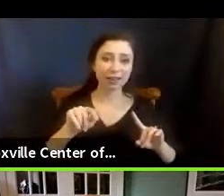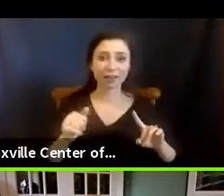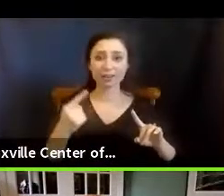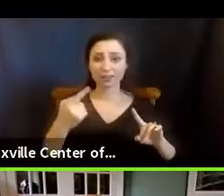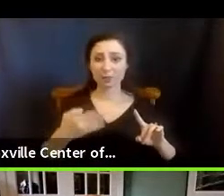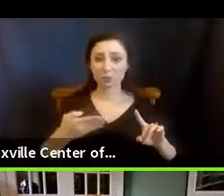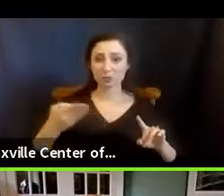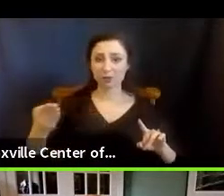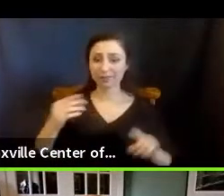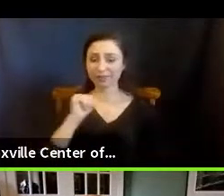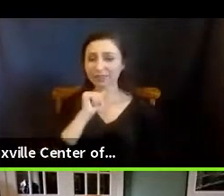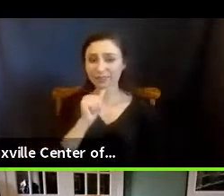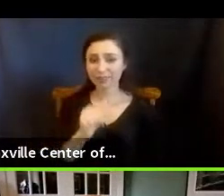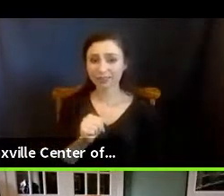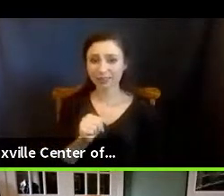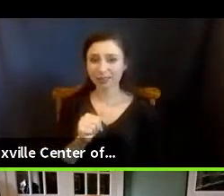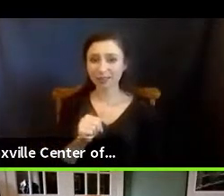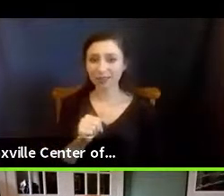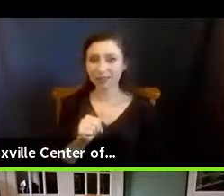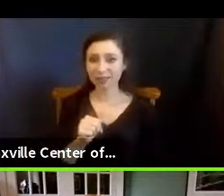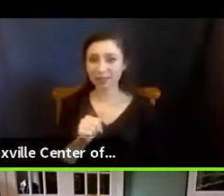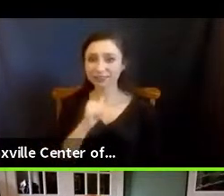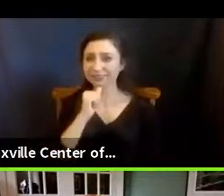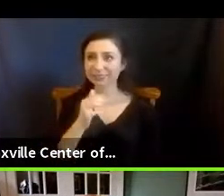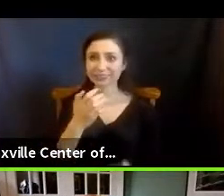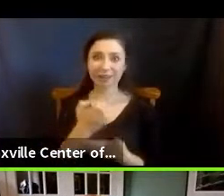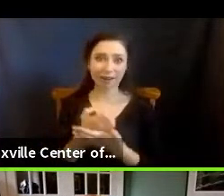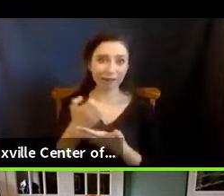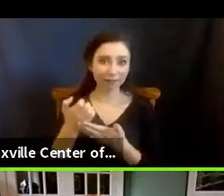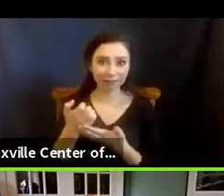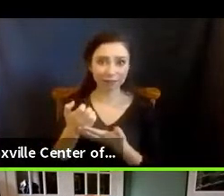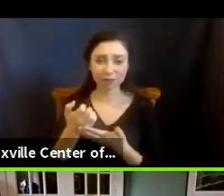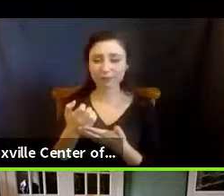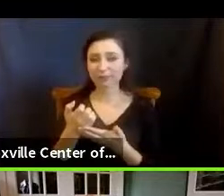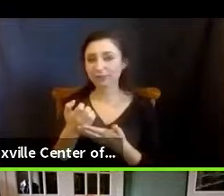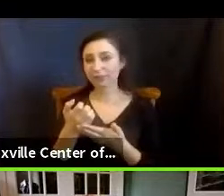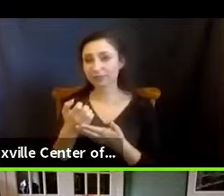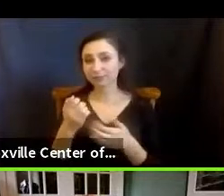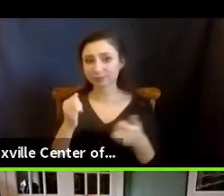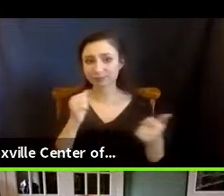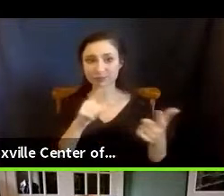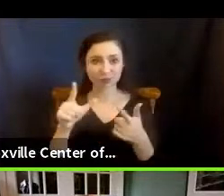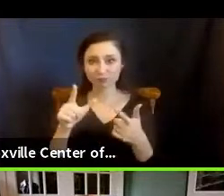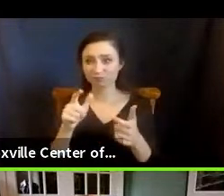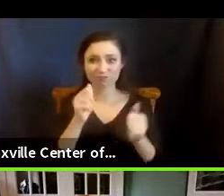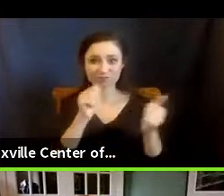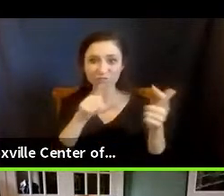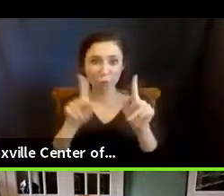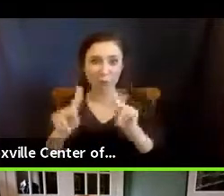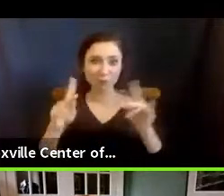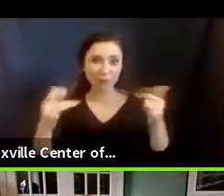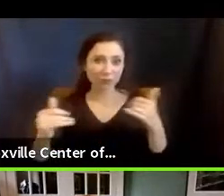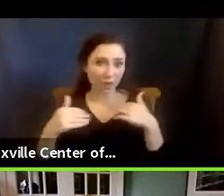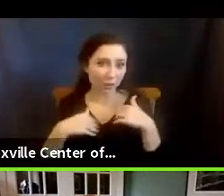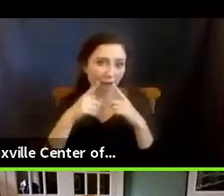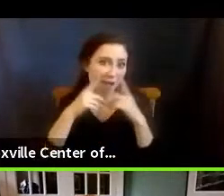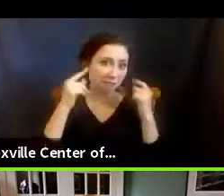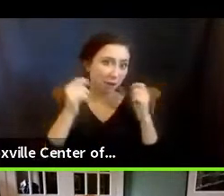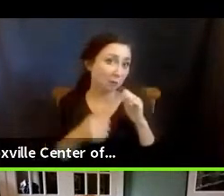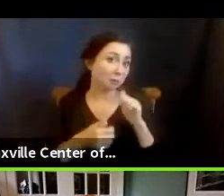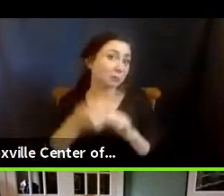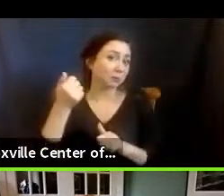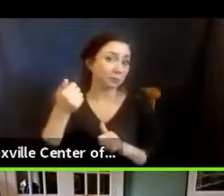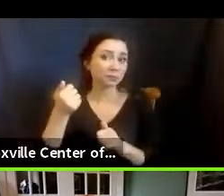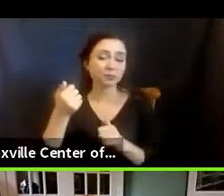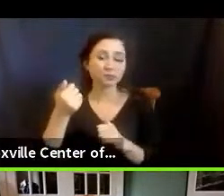is basically non-economic. It is, everybody now has masks pretty much. We are getting into the